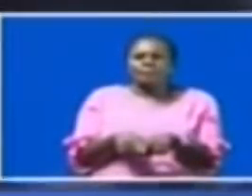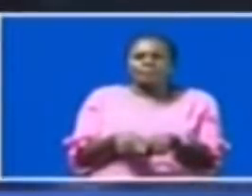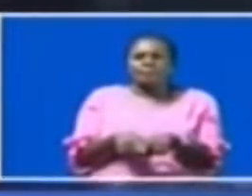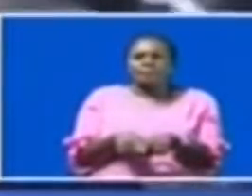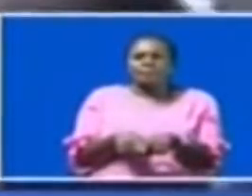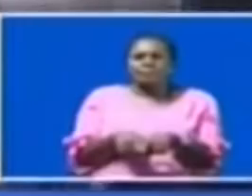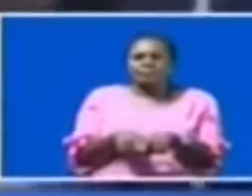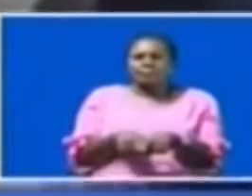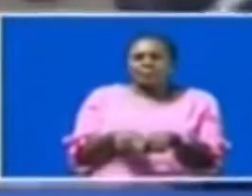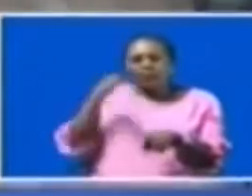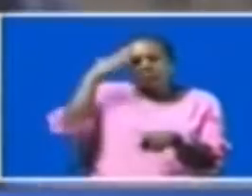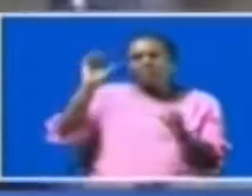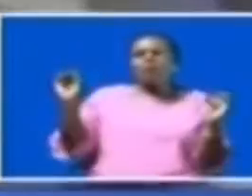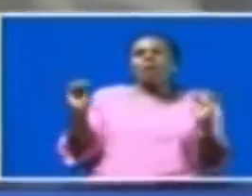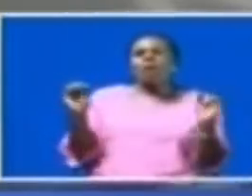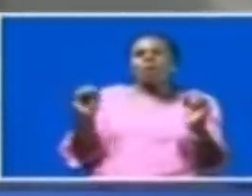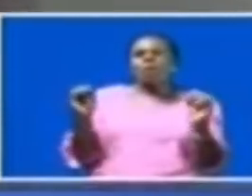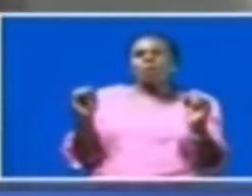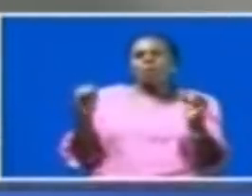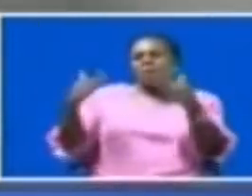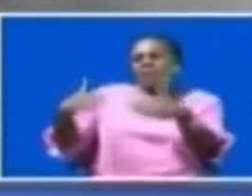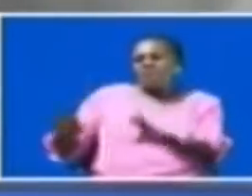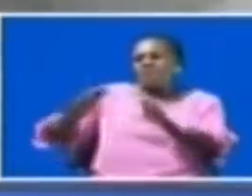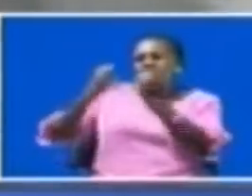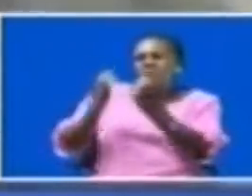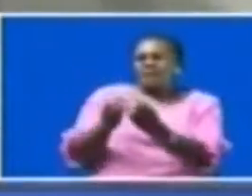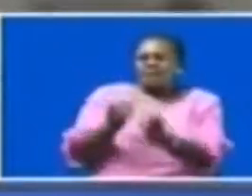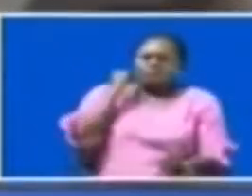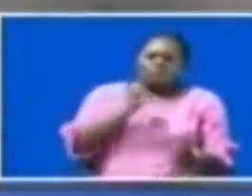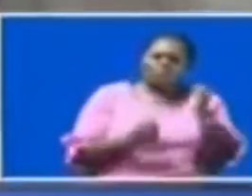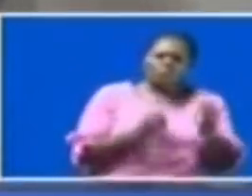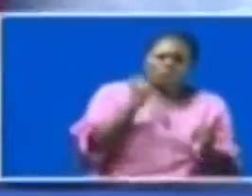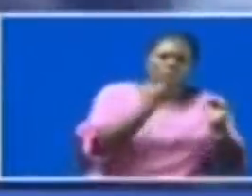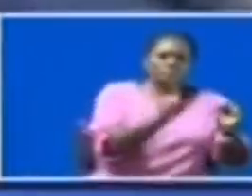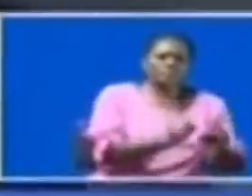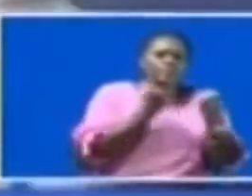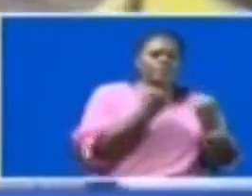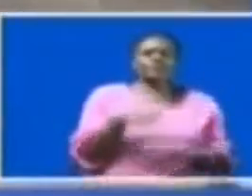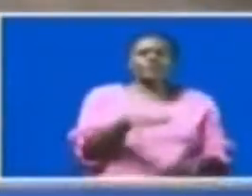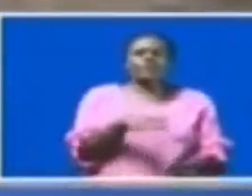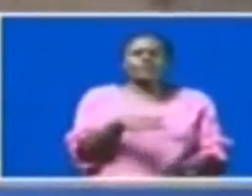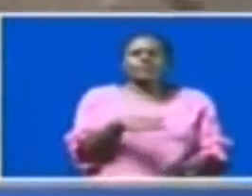They were caught unawares, forced to abandon classes and run for safety.